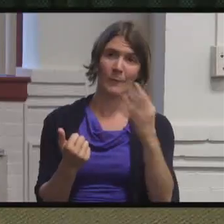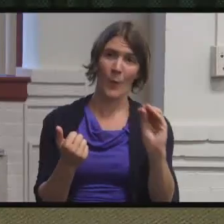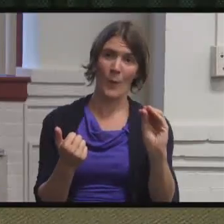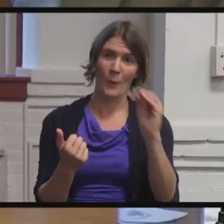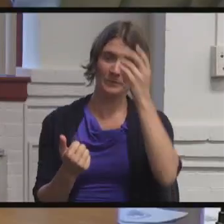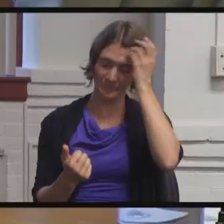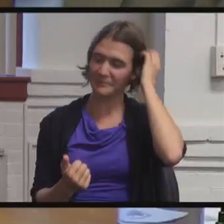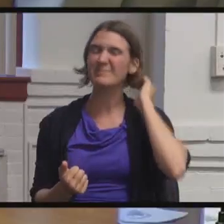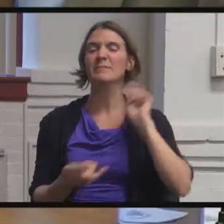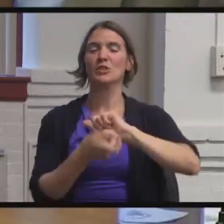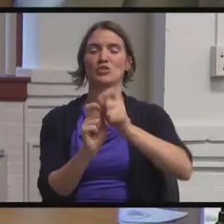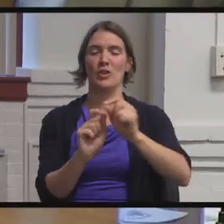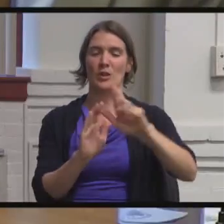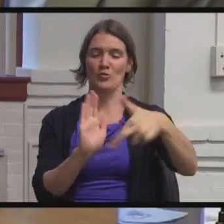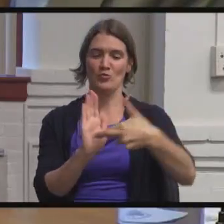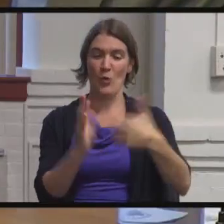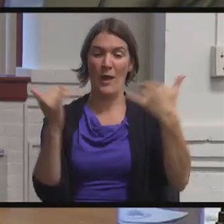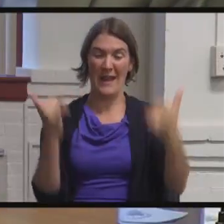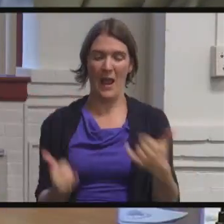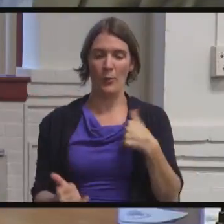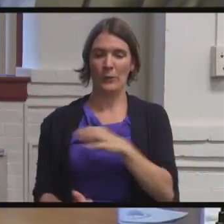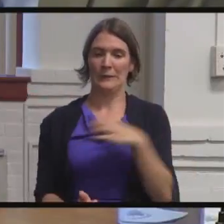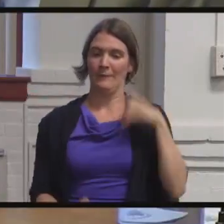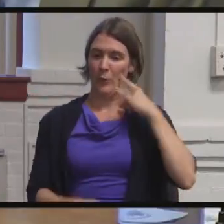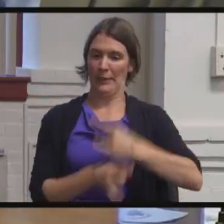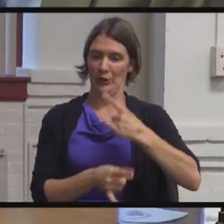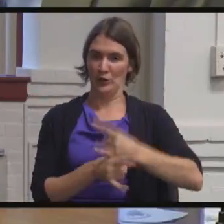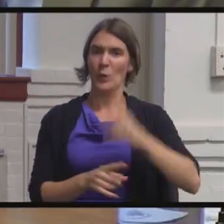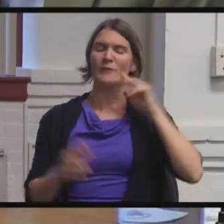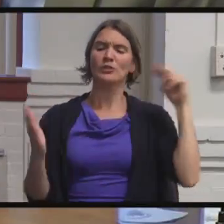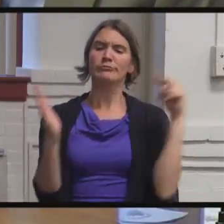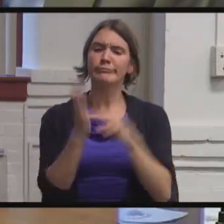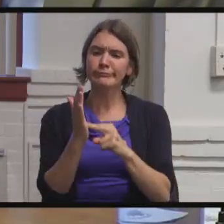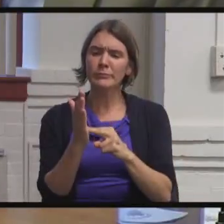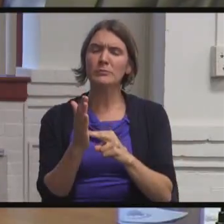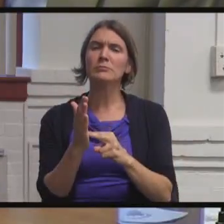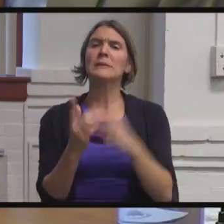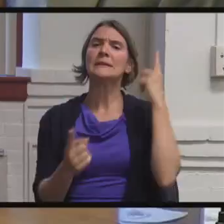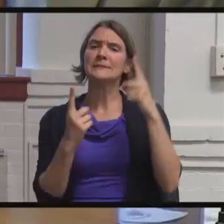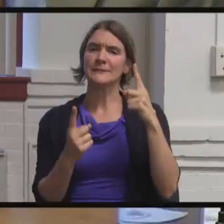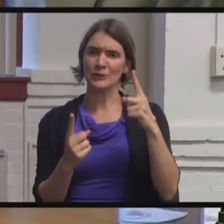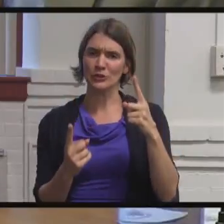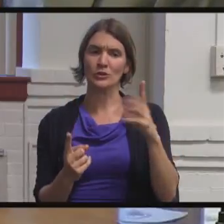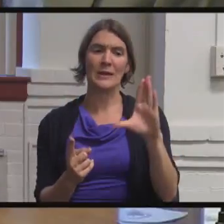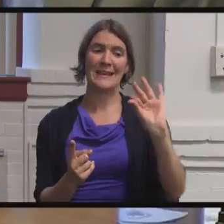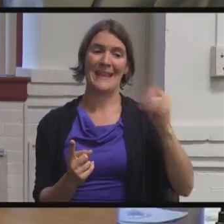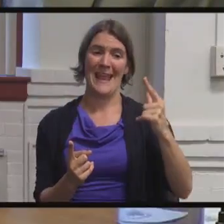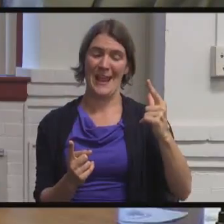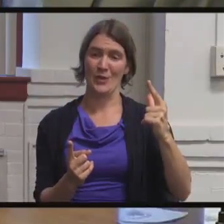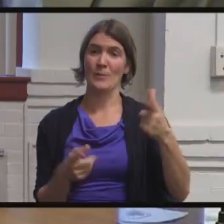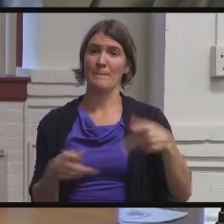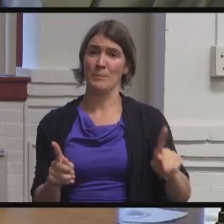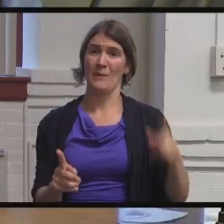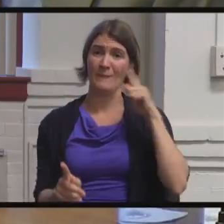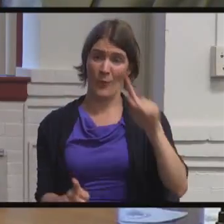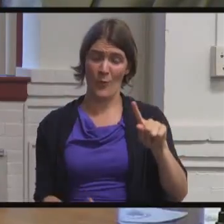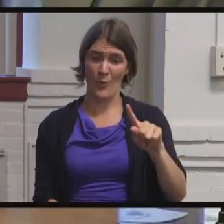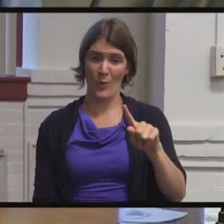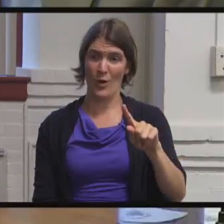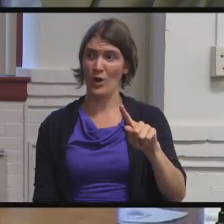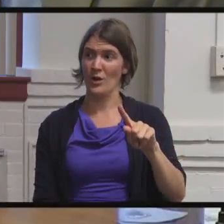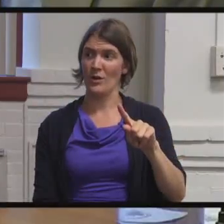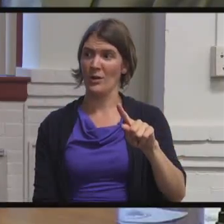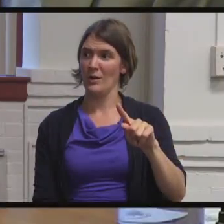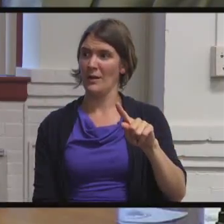4-0. So we are asked to consider a catering permit for A&B Squared LLC